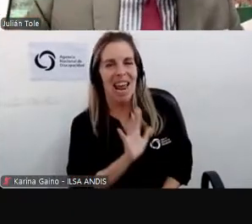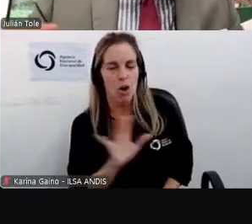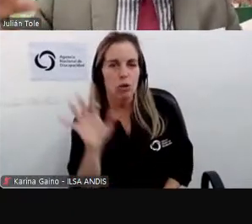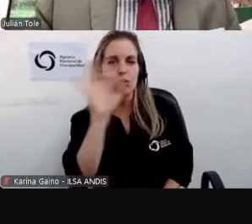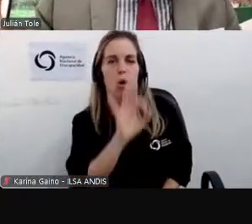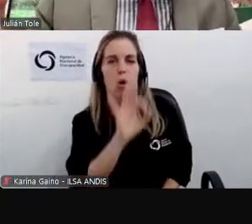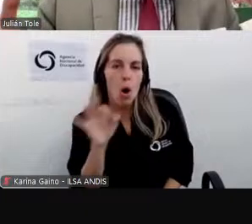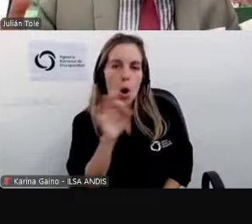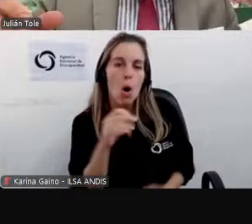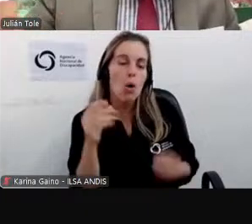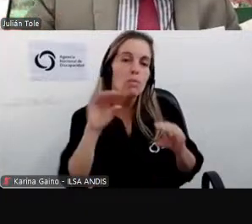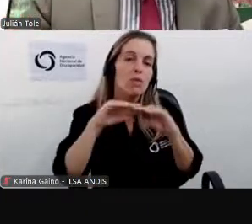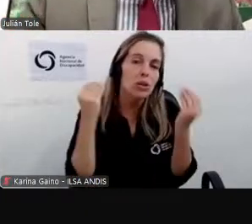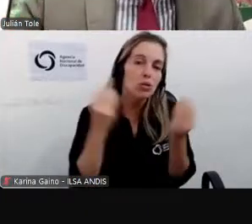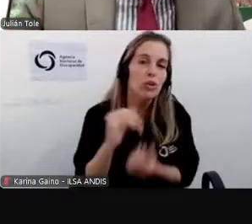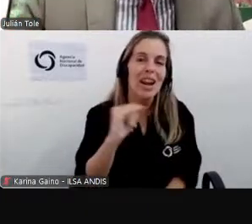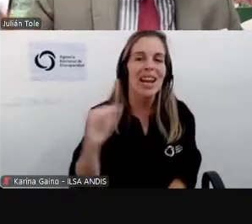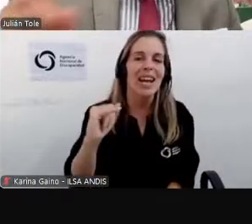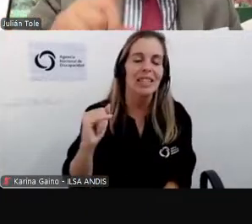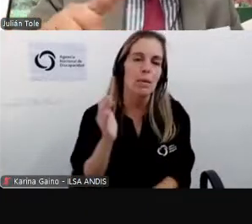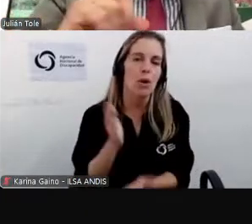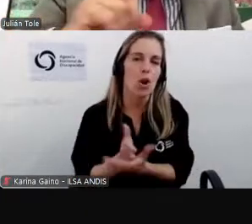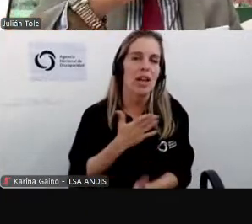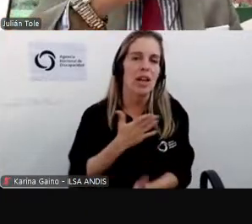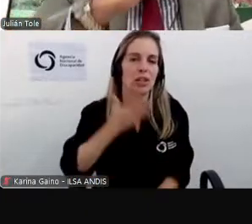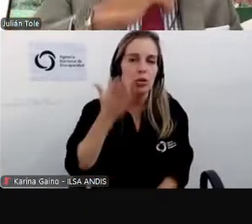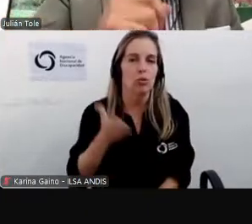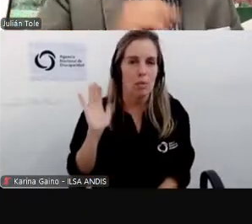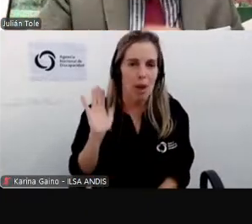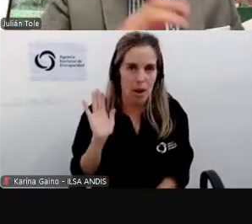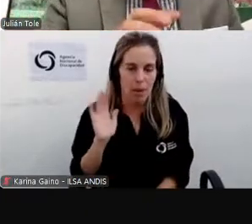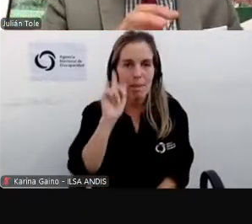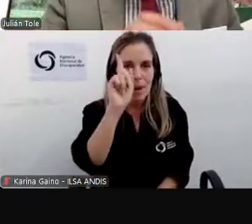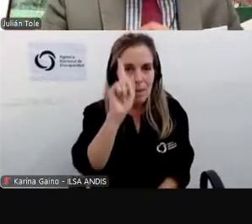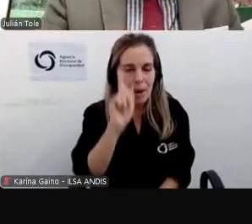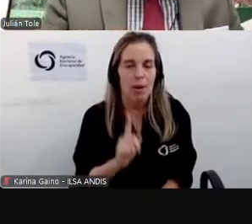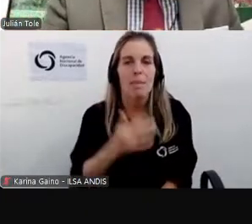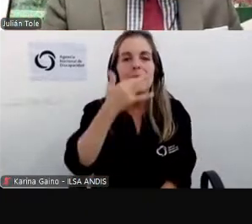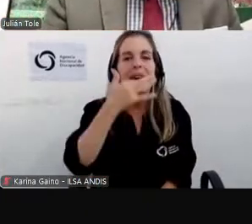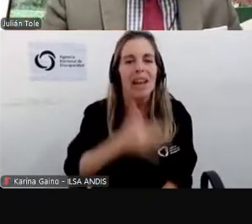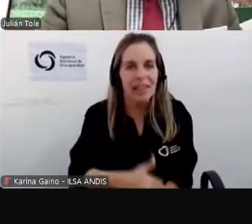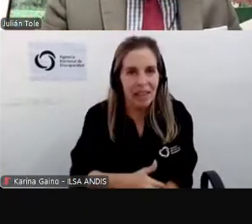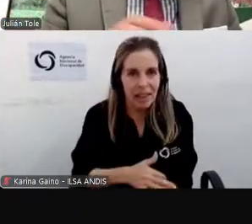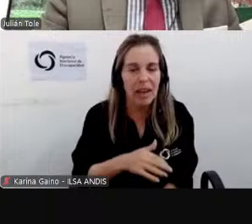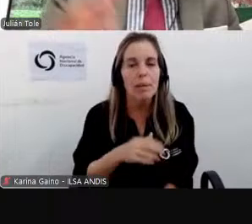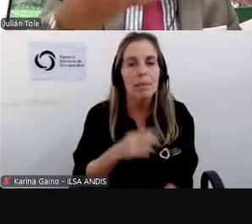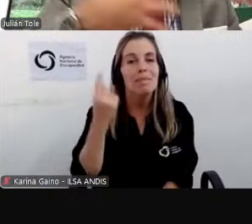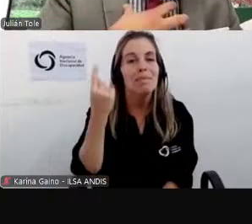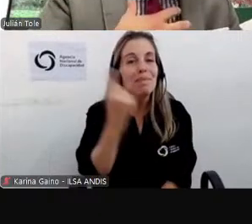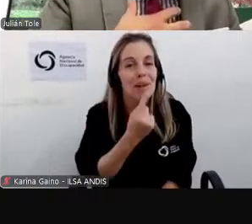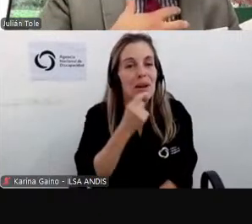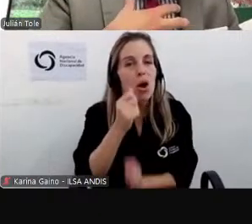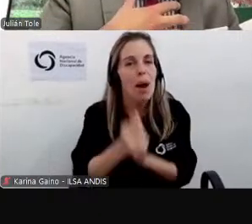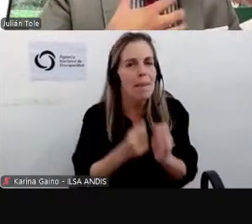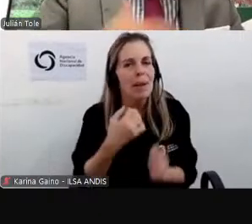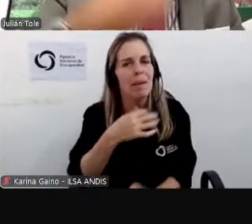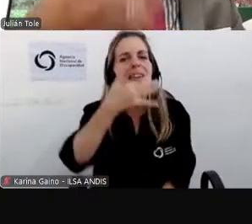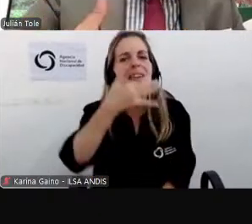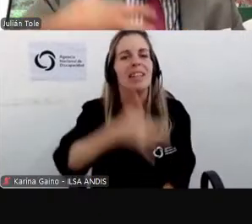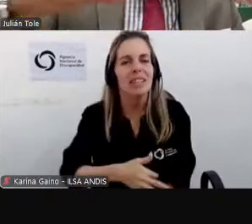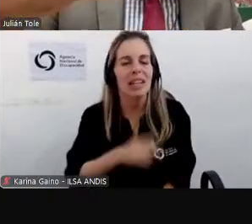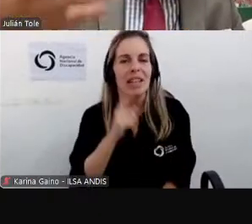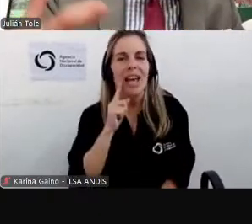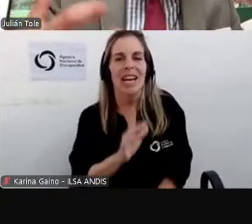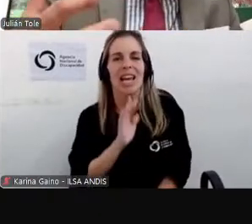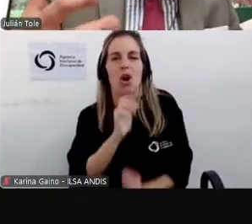us risks or potential adverse effect on human rights. But in order to be able to understand that, the first thing a company needs to do